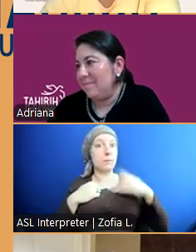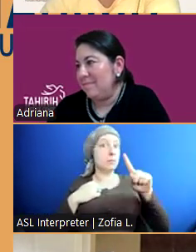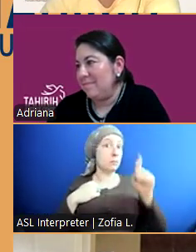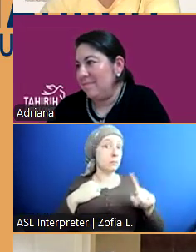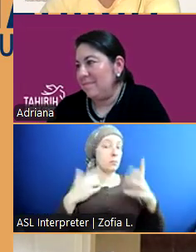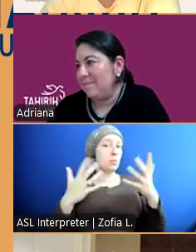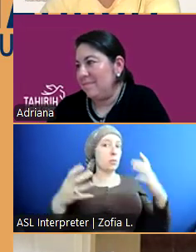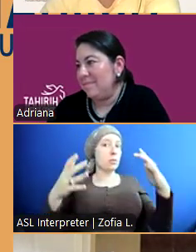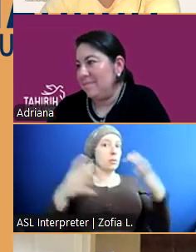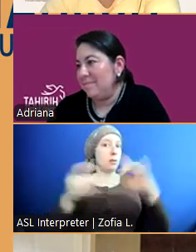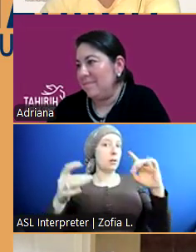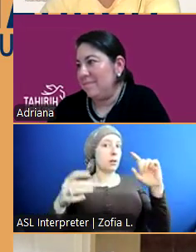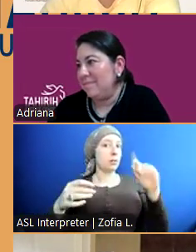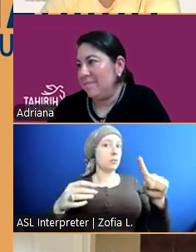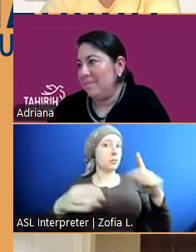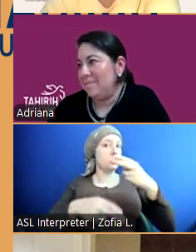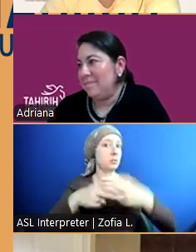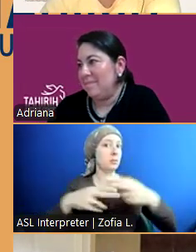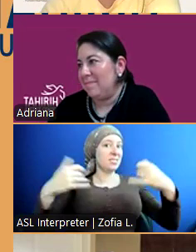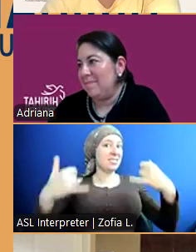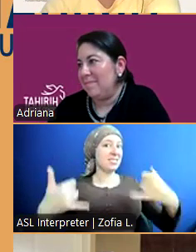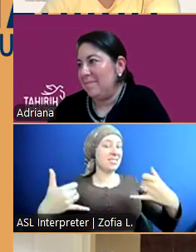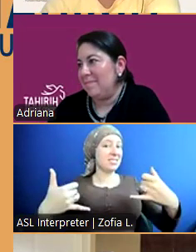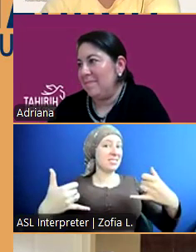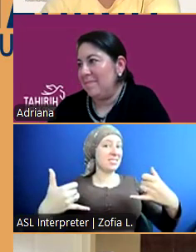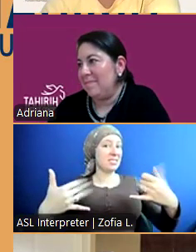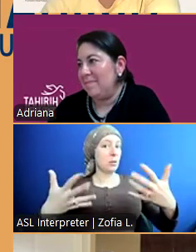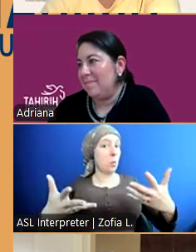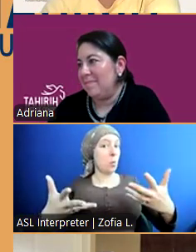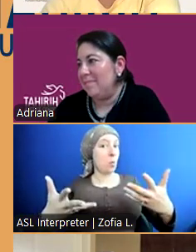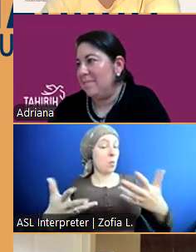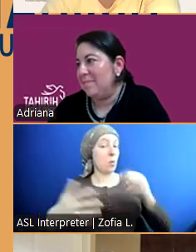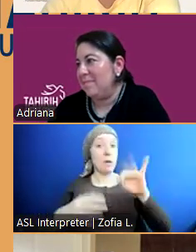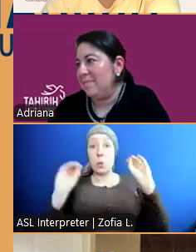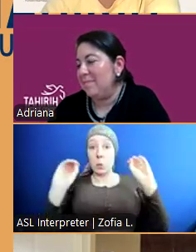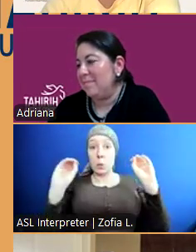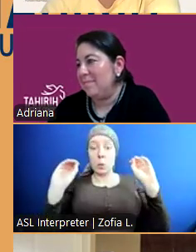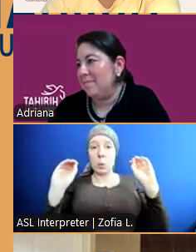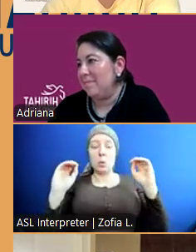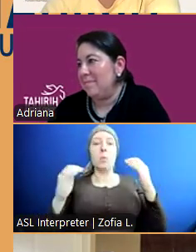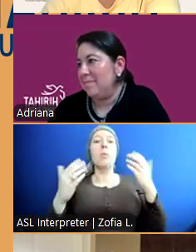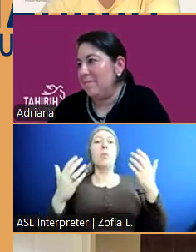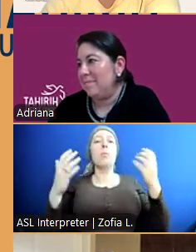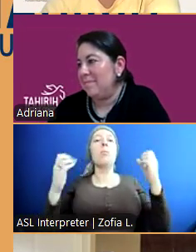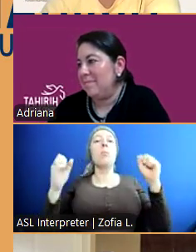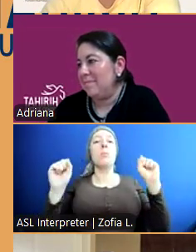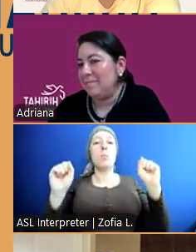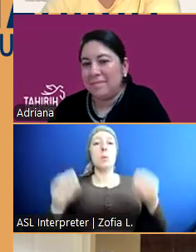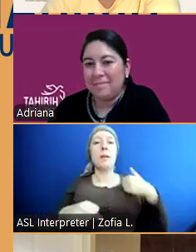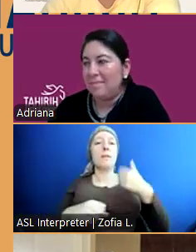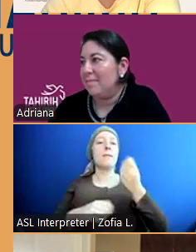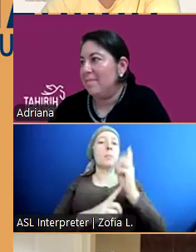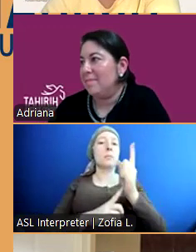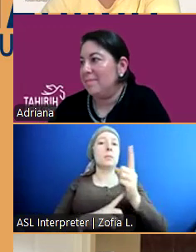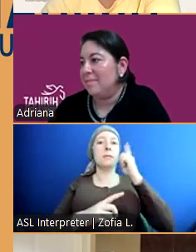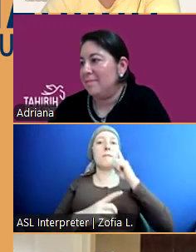you'd like to bring up already. And if not, then maybe you can just have some couple of minutes for